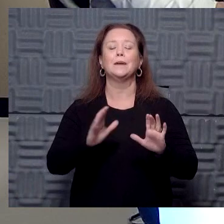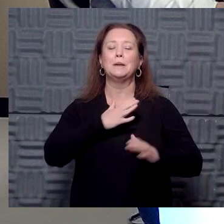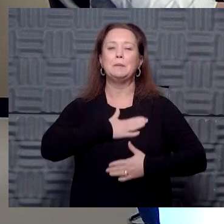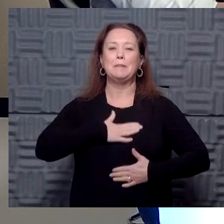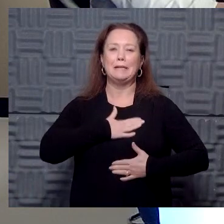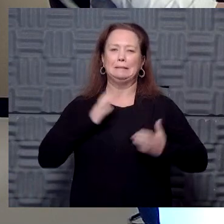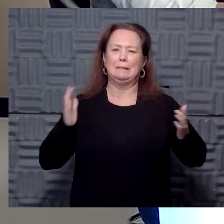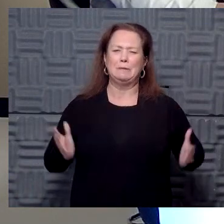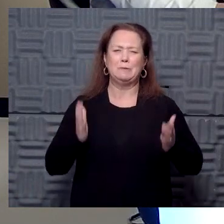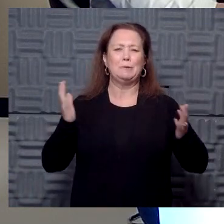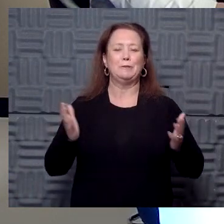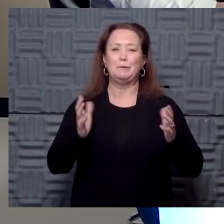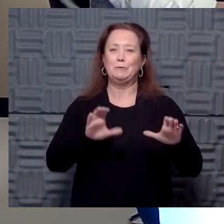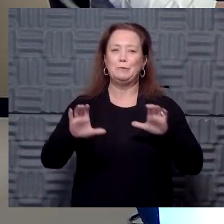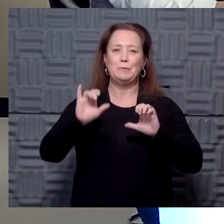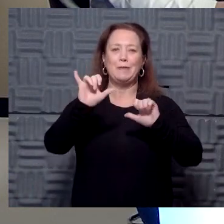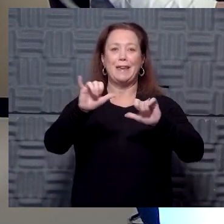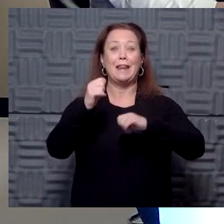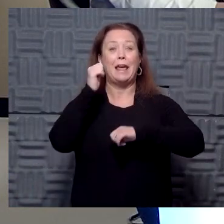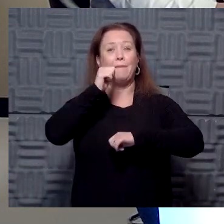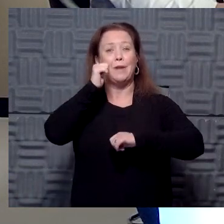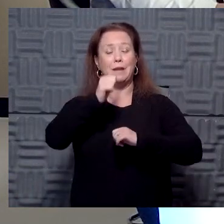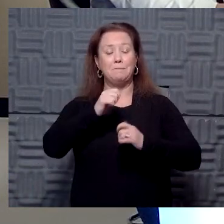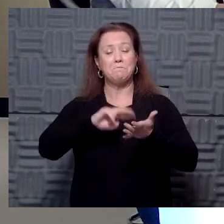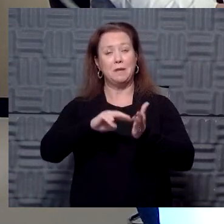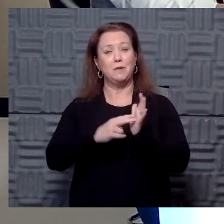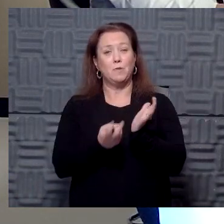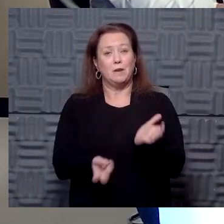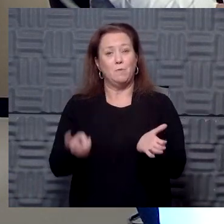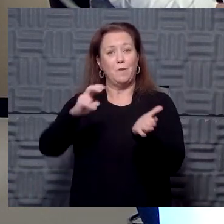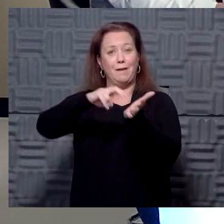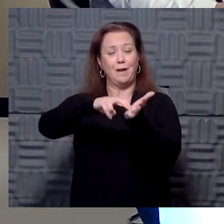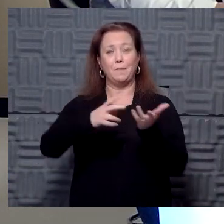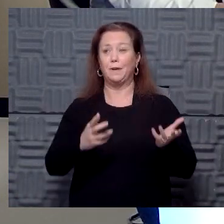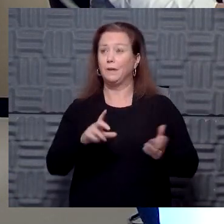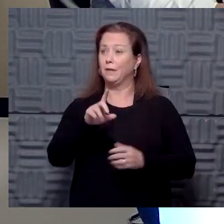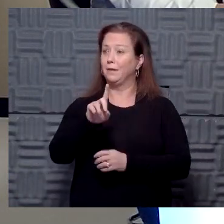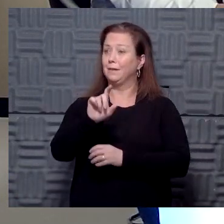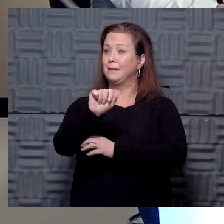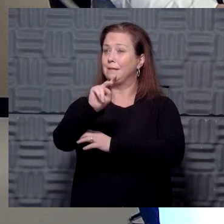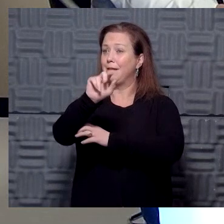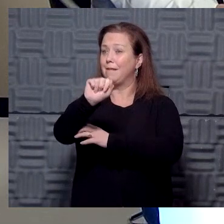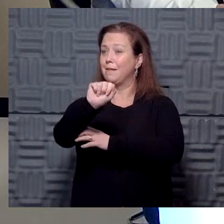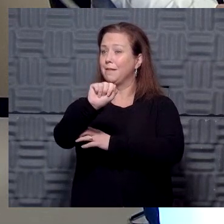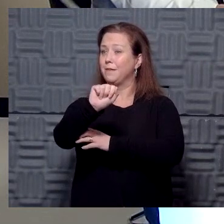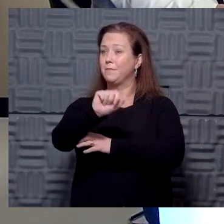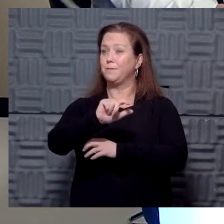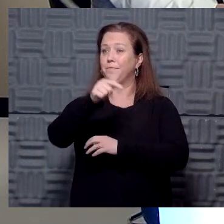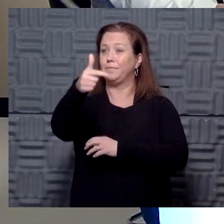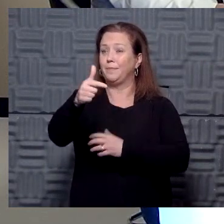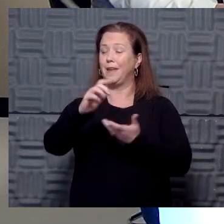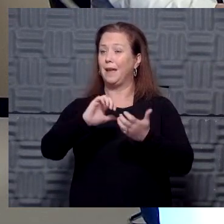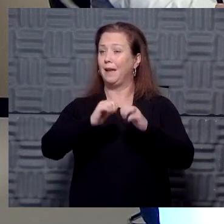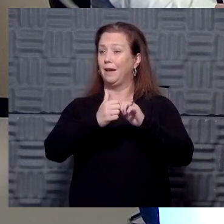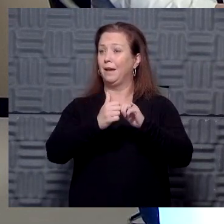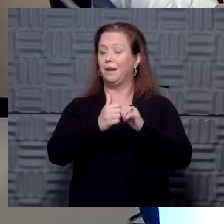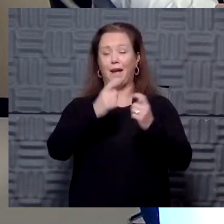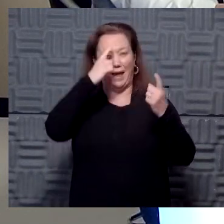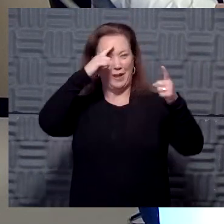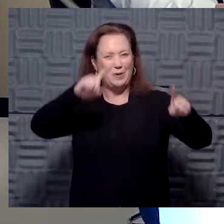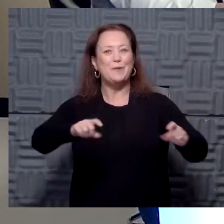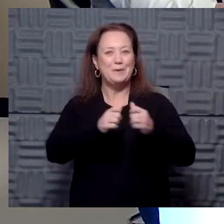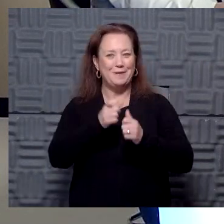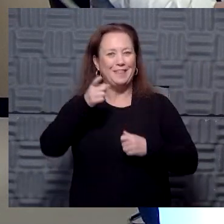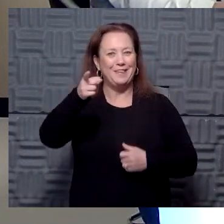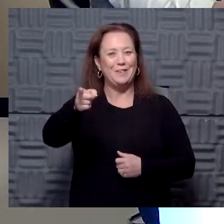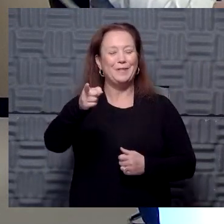encourage you to do, because that way you can keep waking up. Dana, how are things looking this morning? They're good. They're good. I agree with you. It's good to